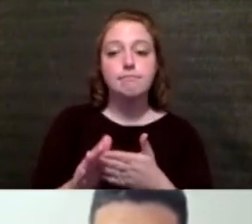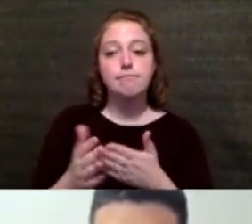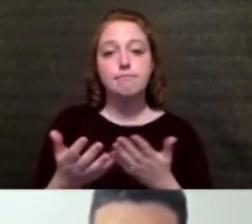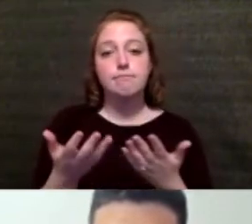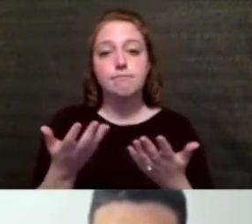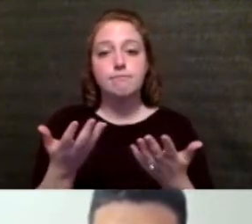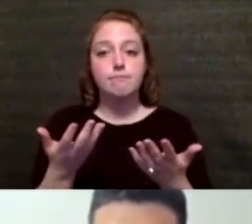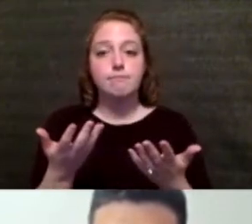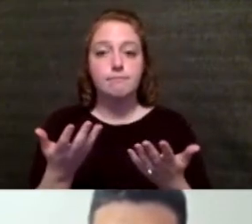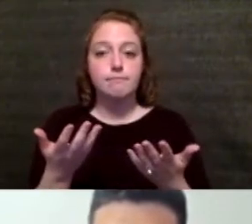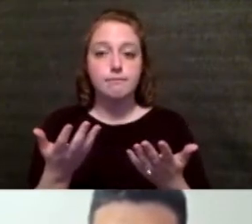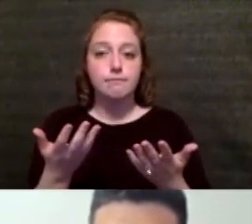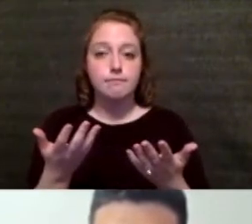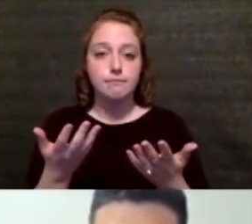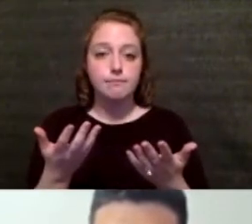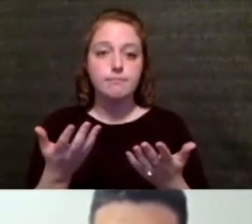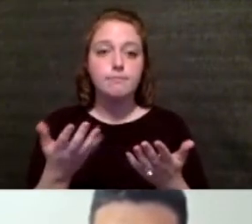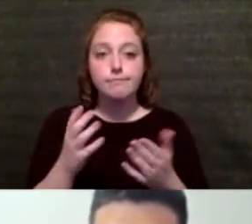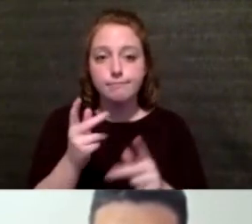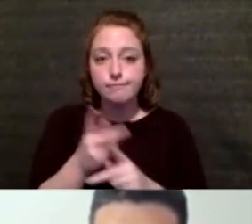maintained.